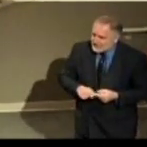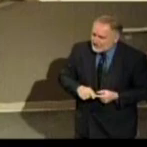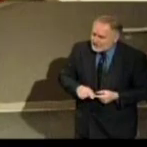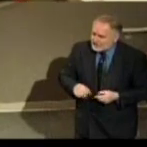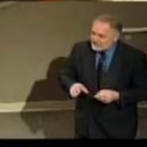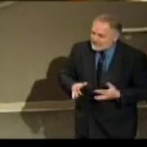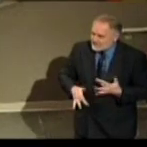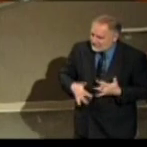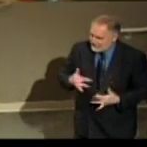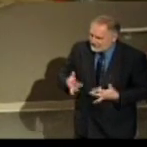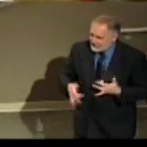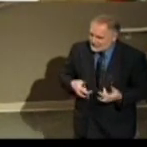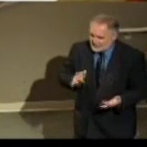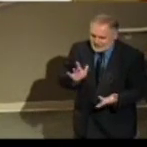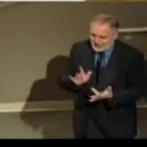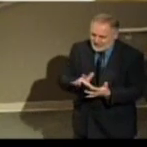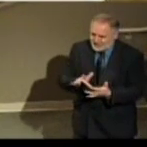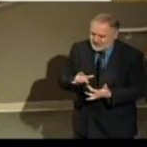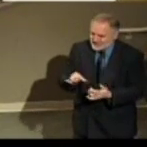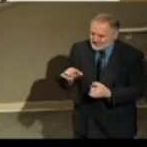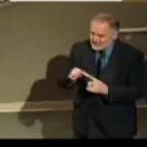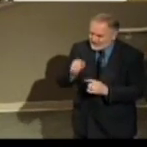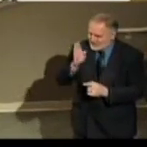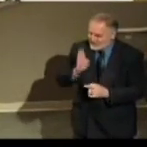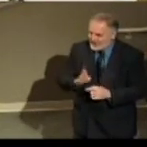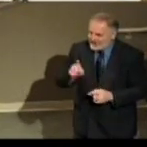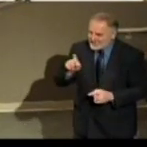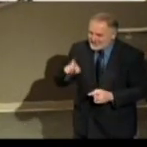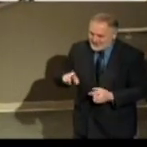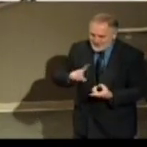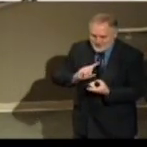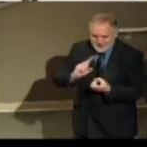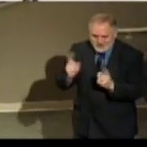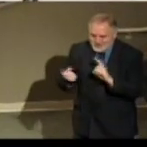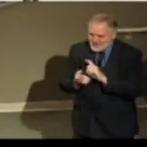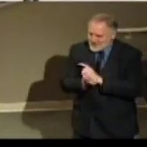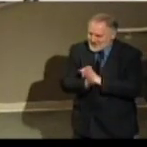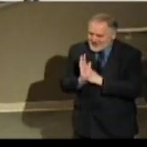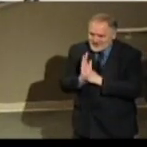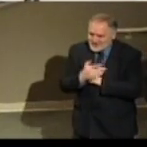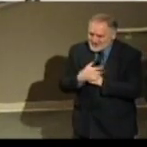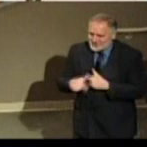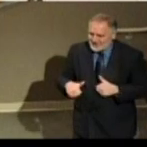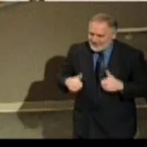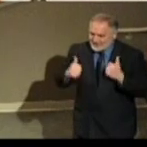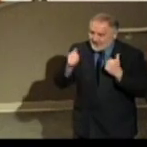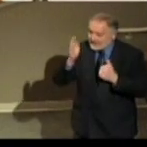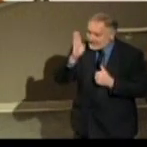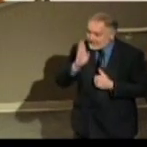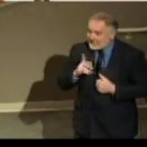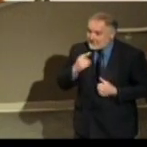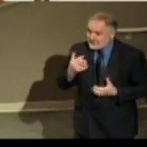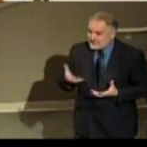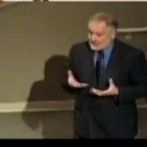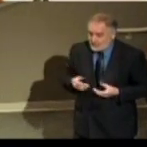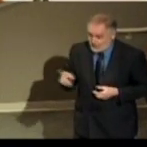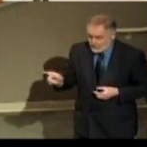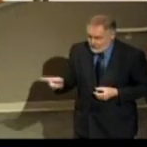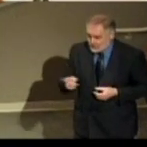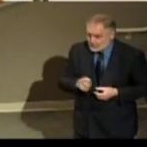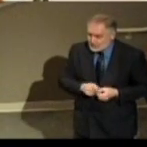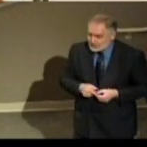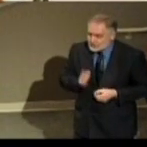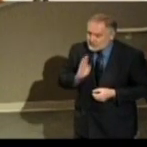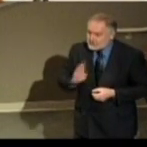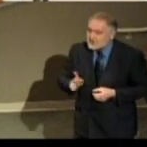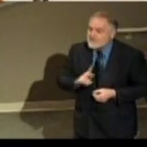the Word of God, our lives should be changed. God says, I want you